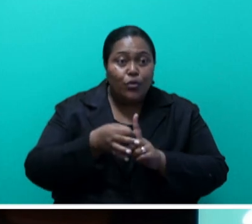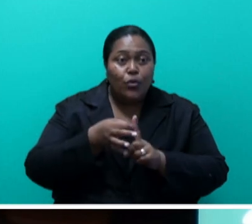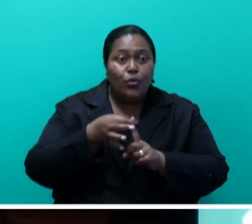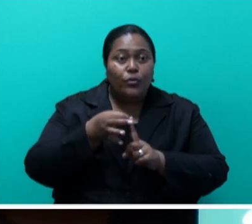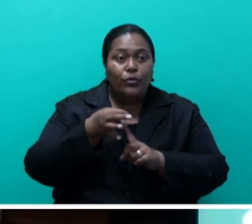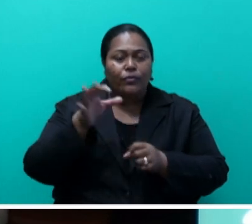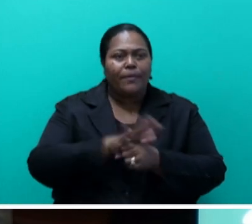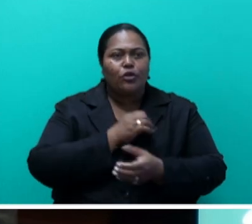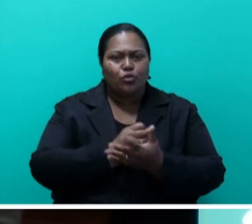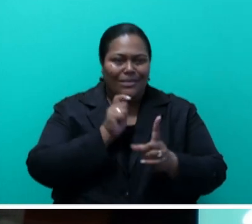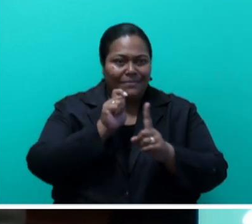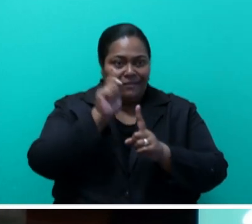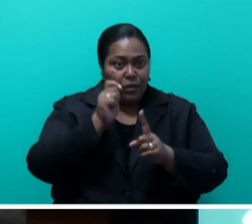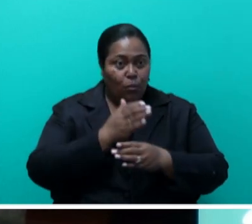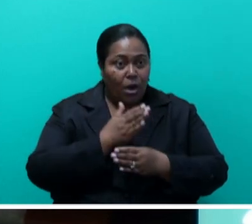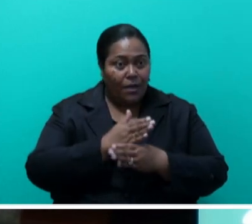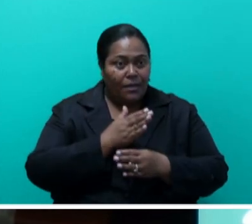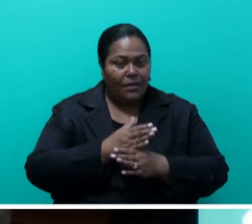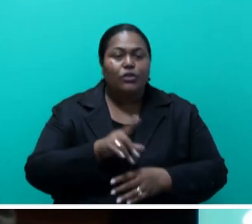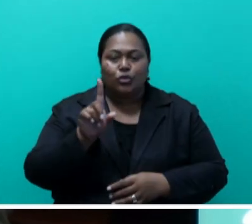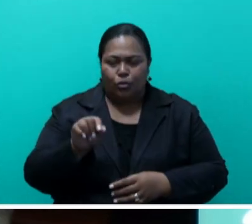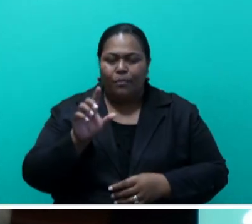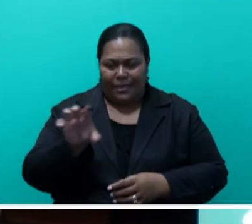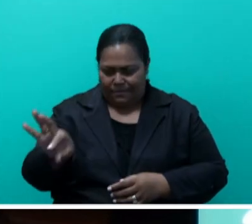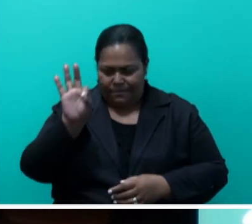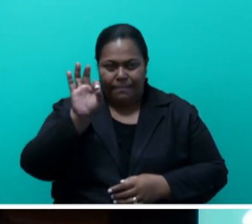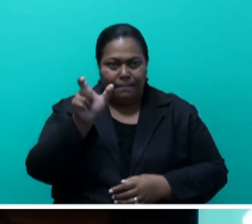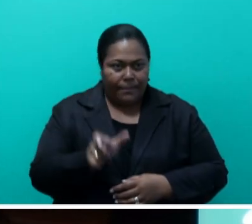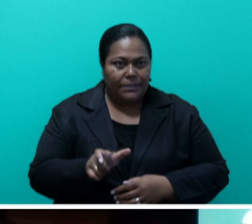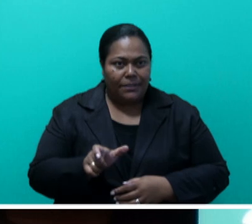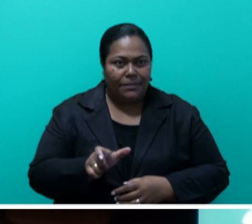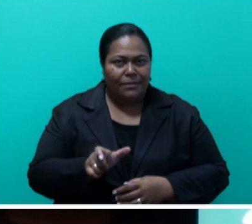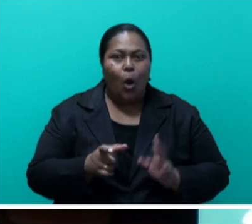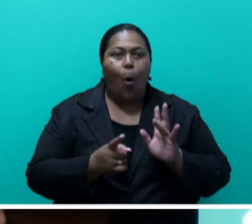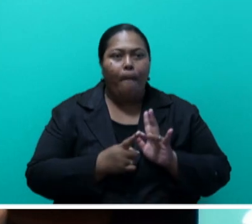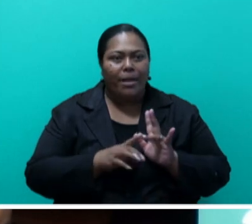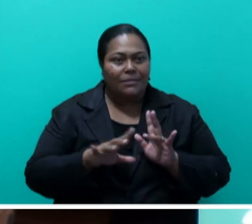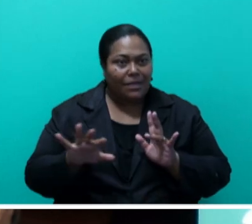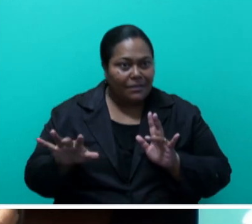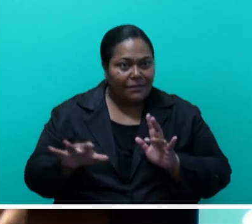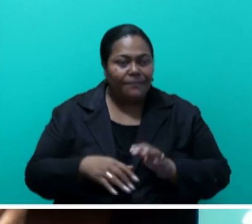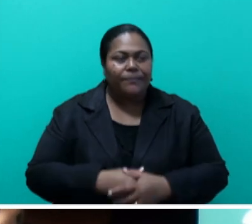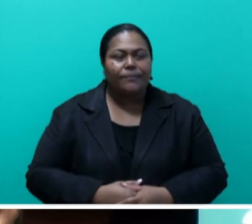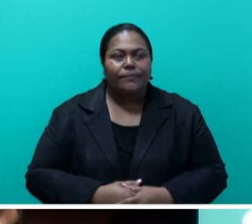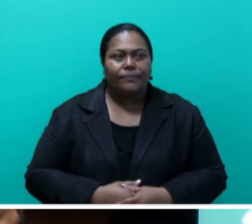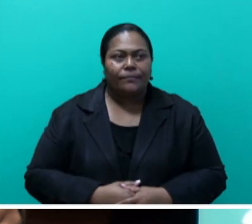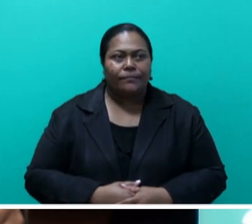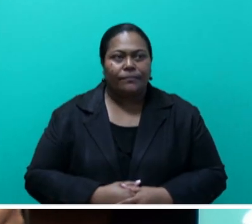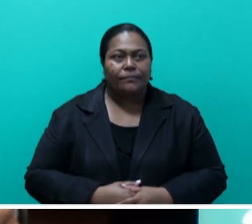specific function is conducted by an appointed Financial Services Ombudsperson. The office will